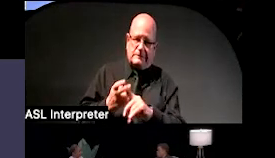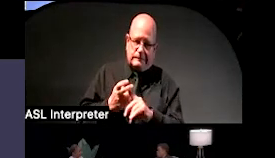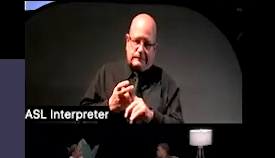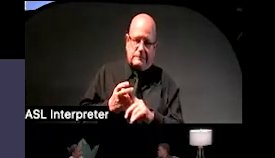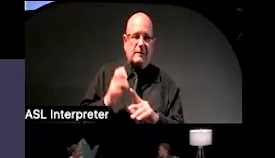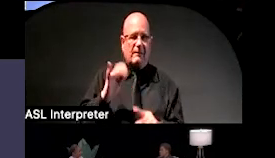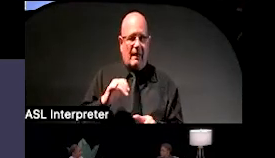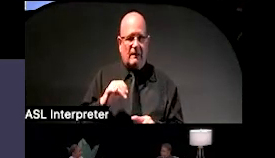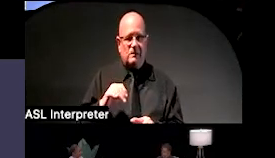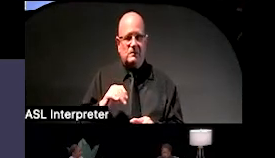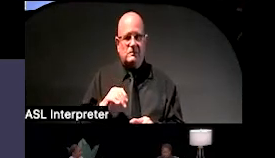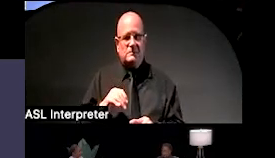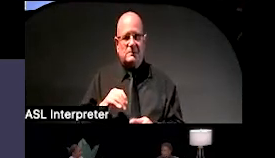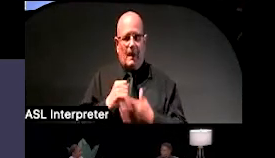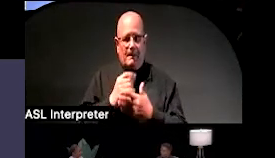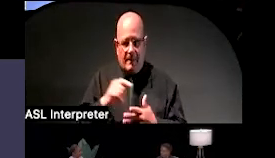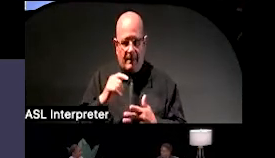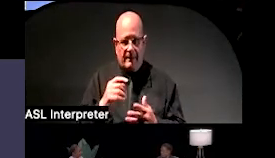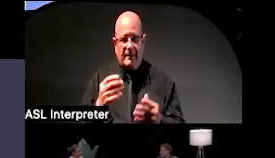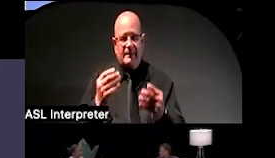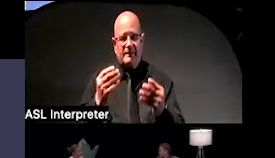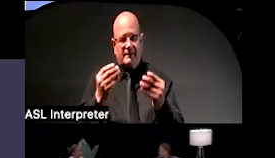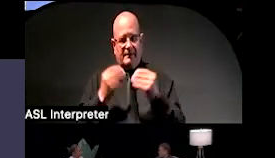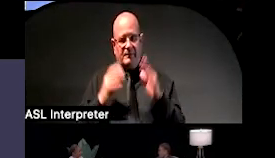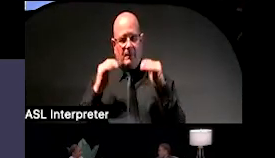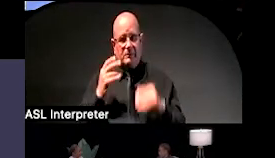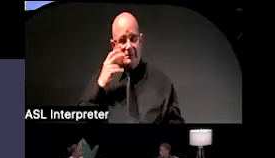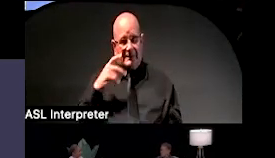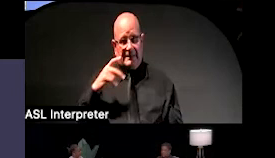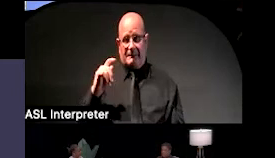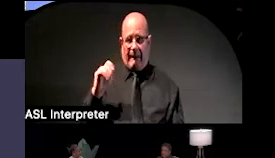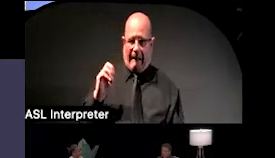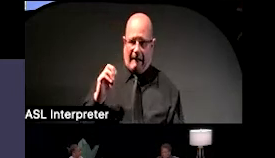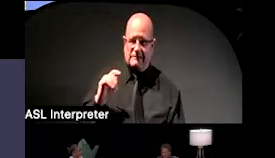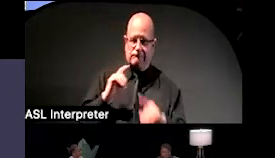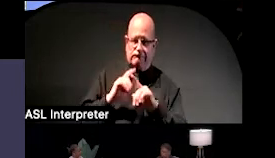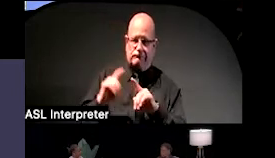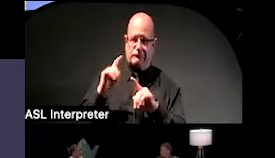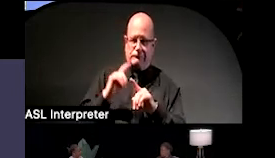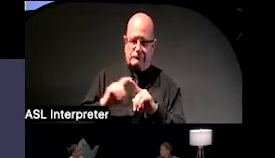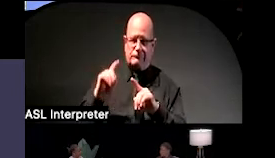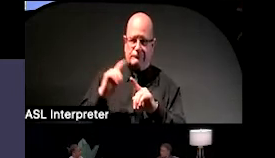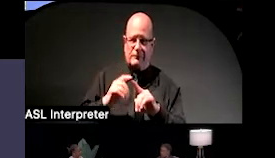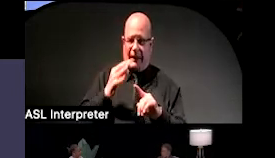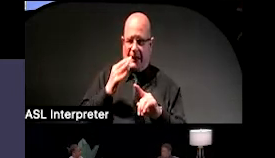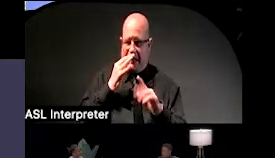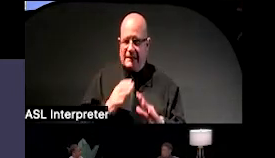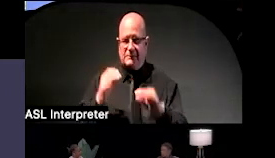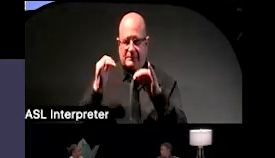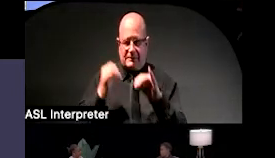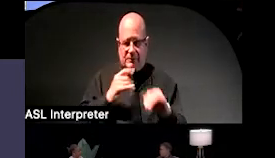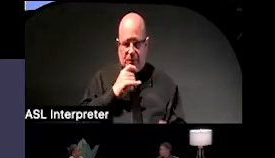hope. To see panel after panel today of colleagues and experts and individuals who